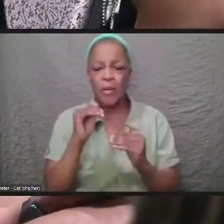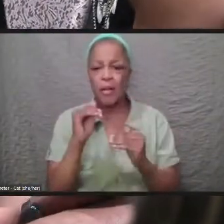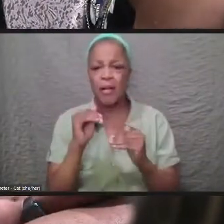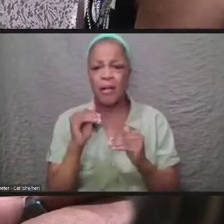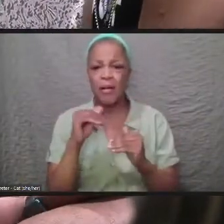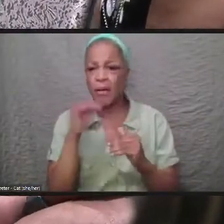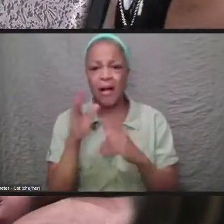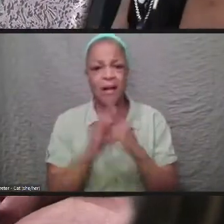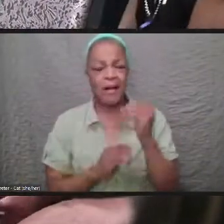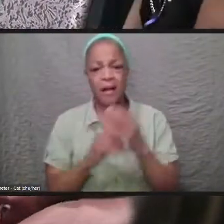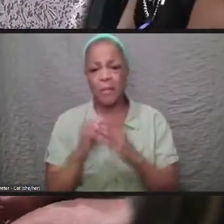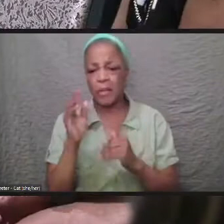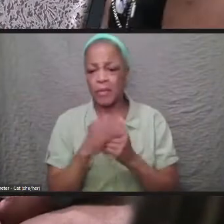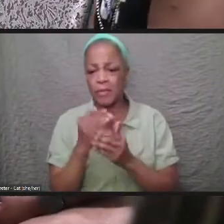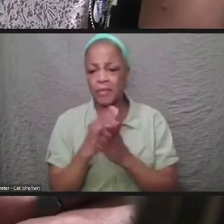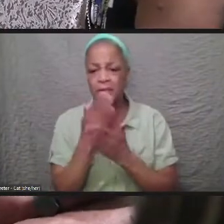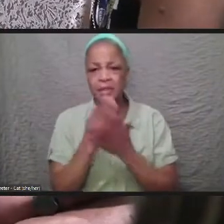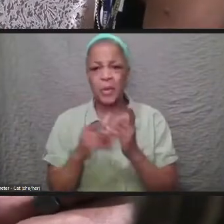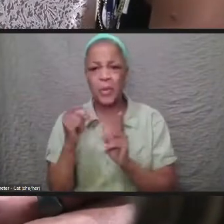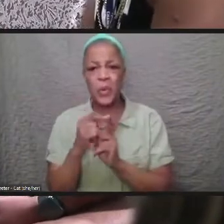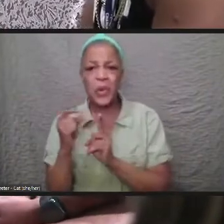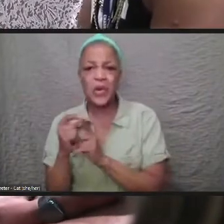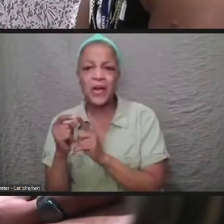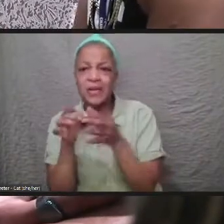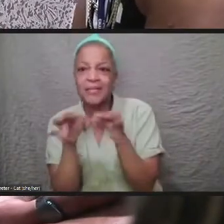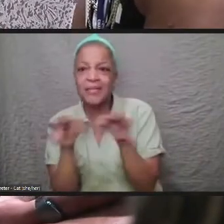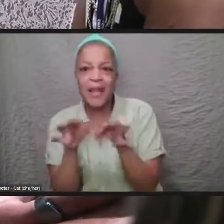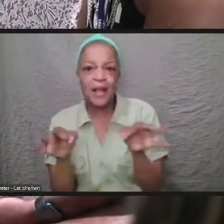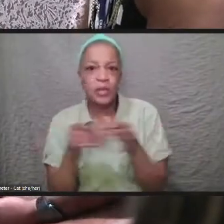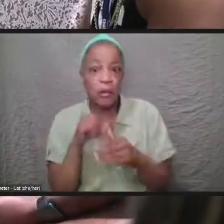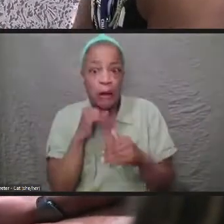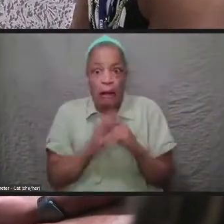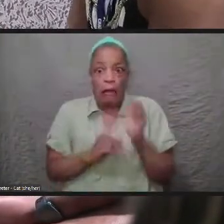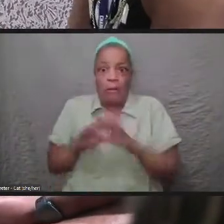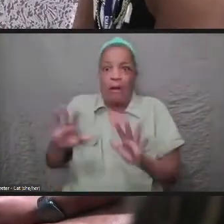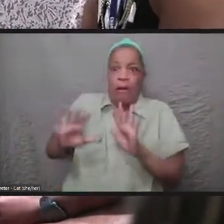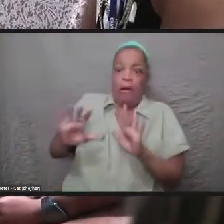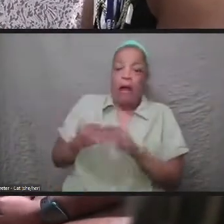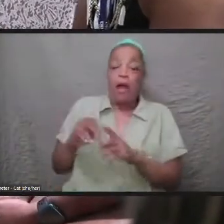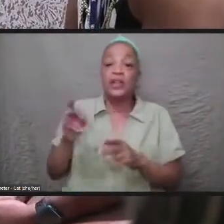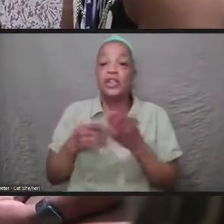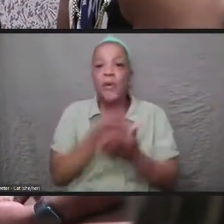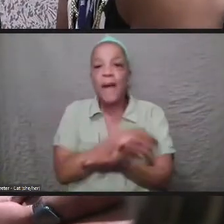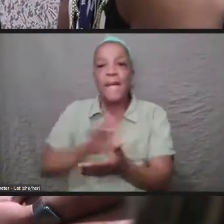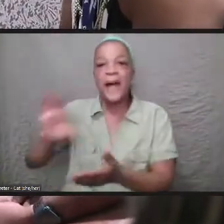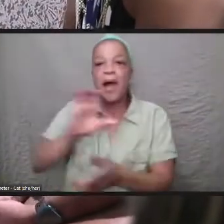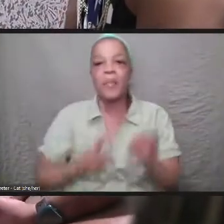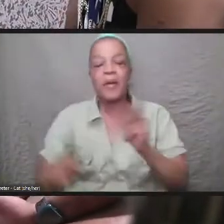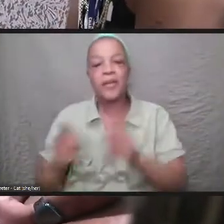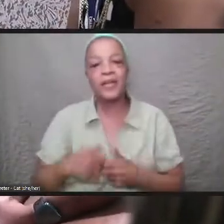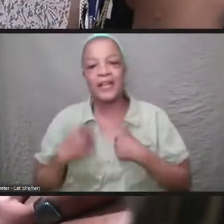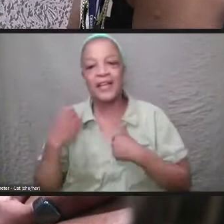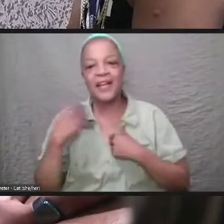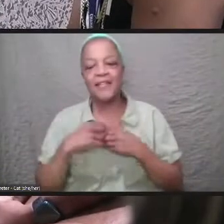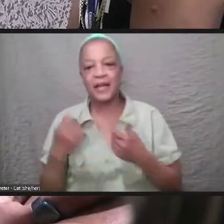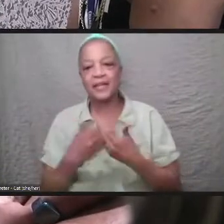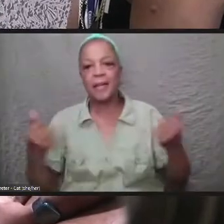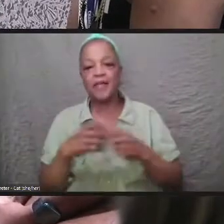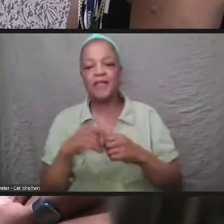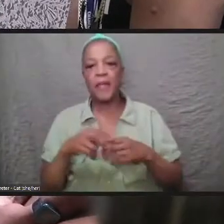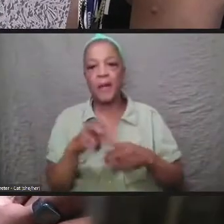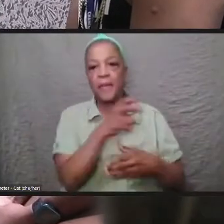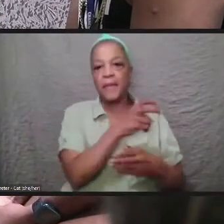with certain words that empower folks to live outside of the binary that they can't say those